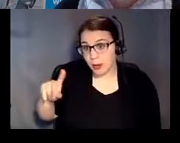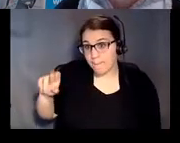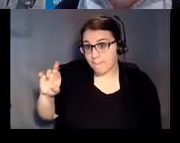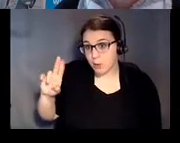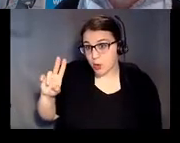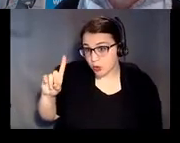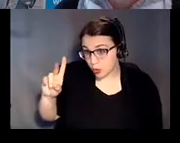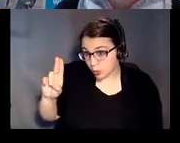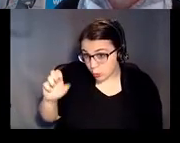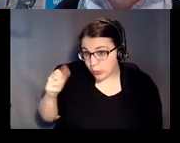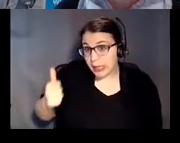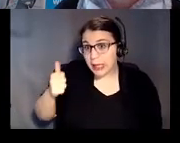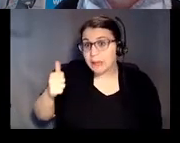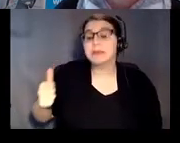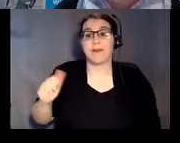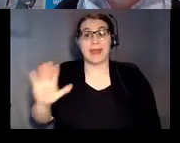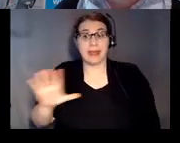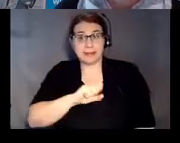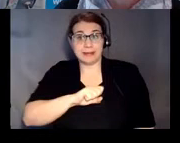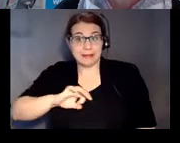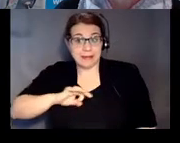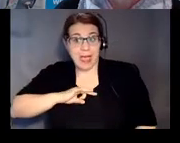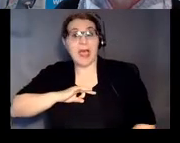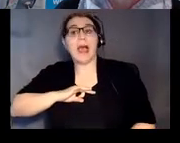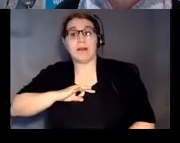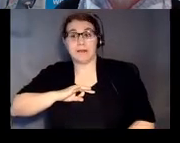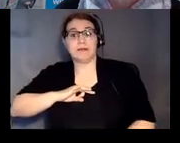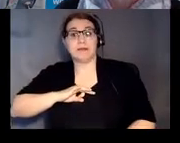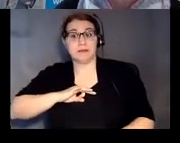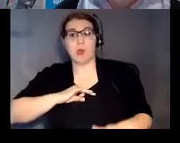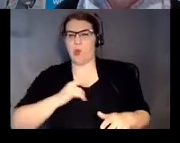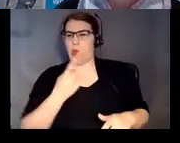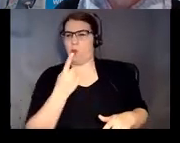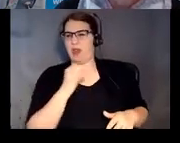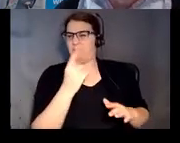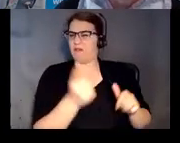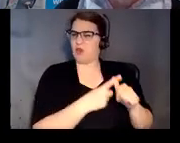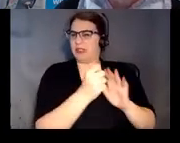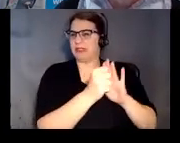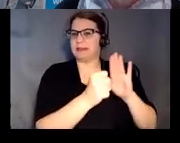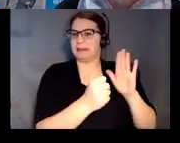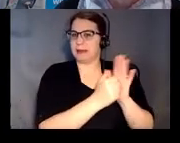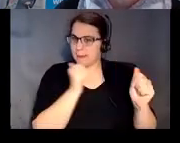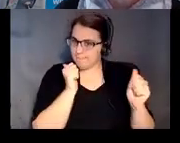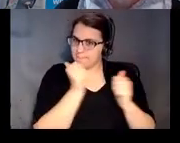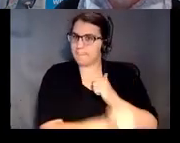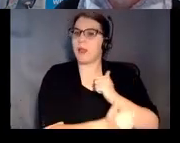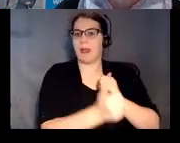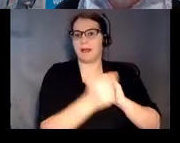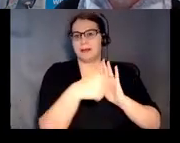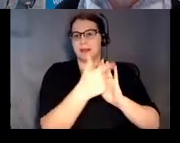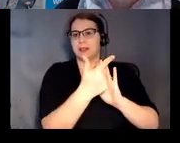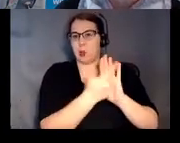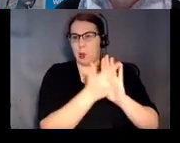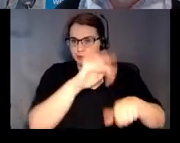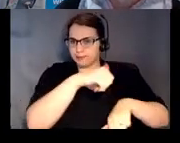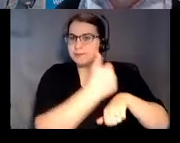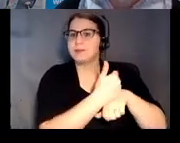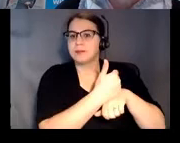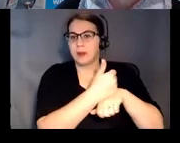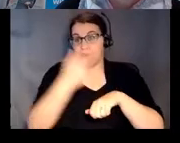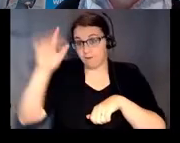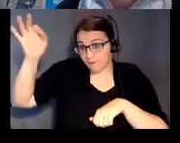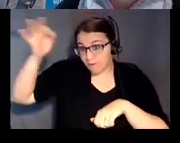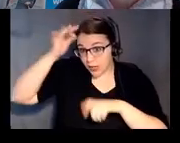And our state became one of the first in the nation to pass local ABLE legislation in response to the passage of the Federal ABLE